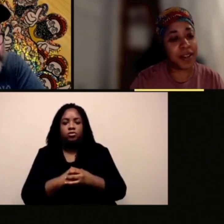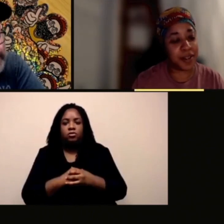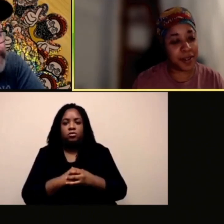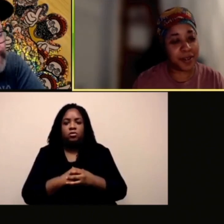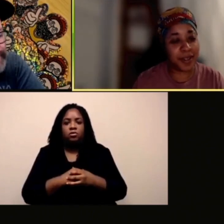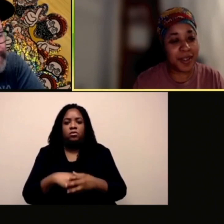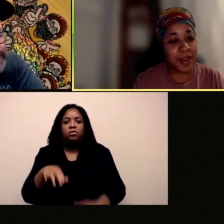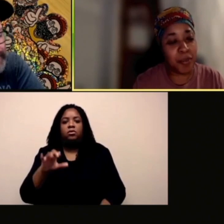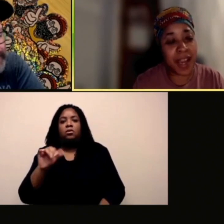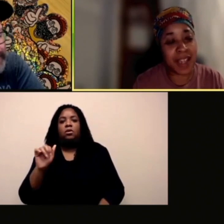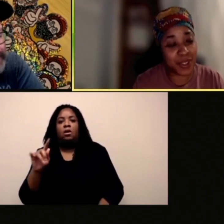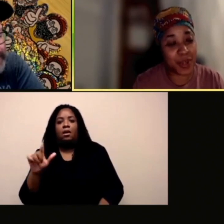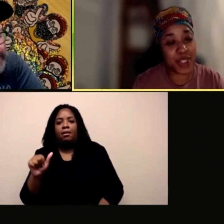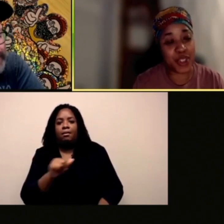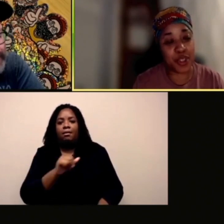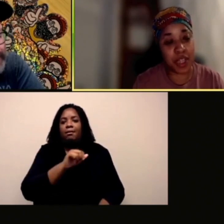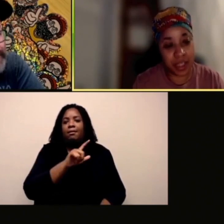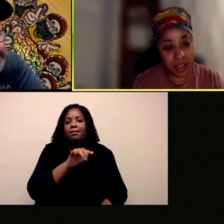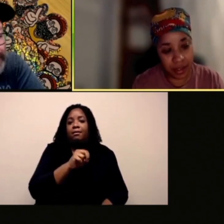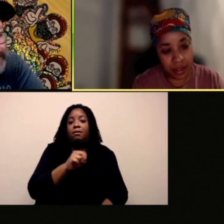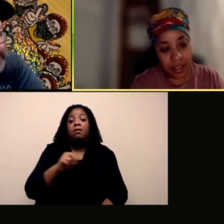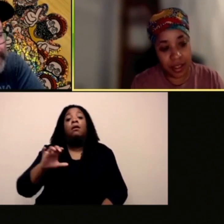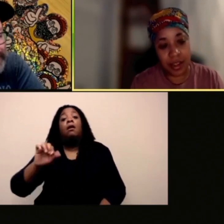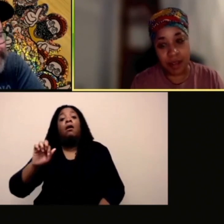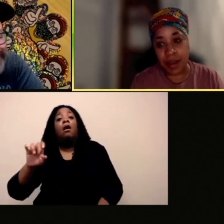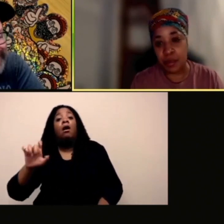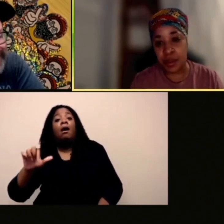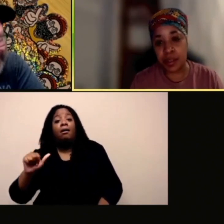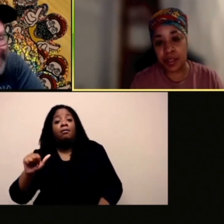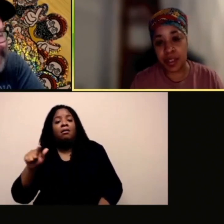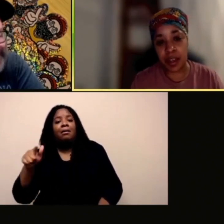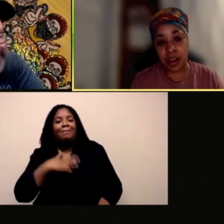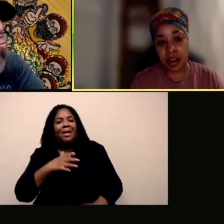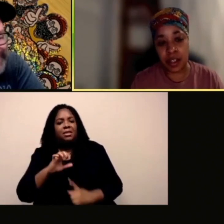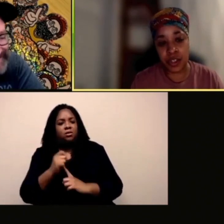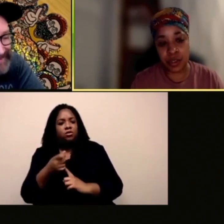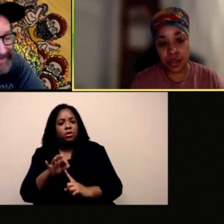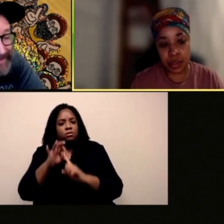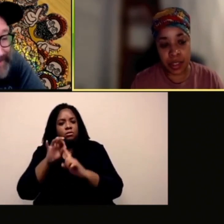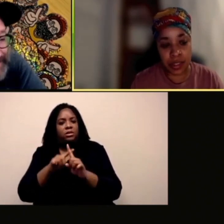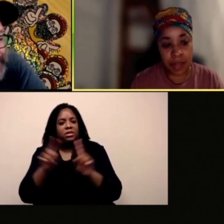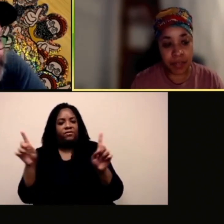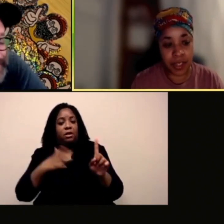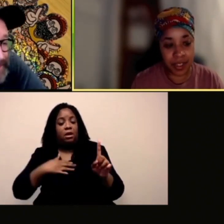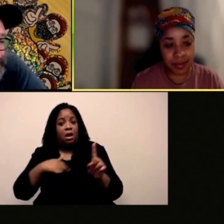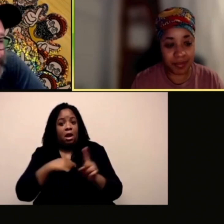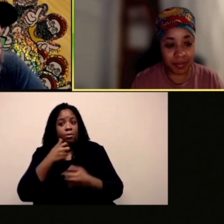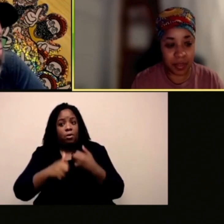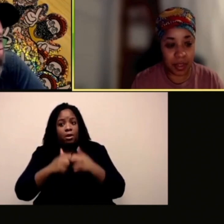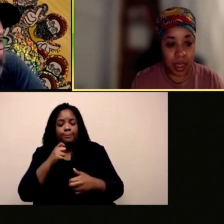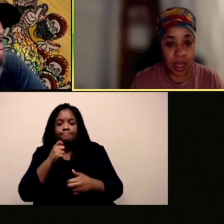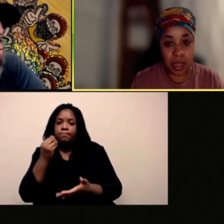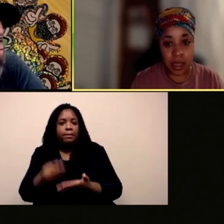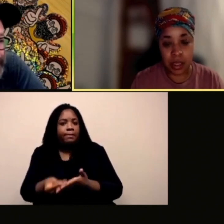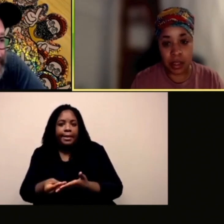I'll go. My situation is unique. Now, I will say our issue is not funding.